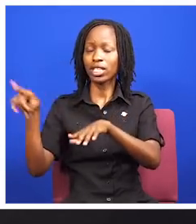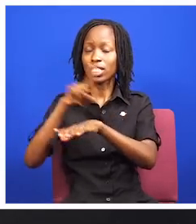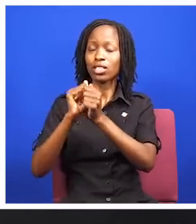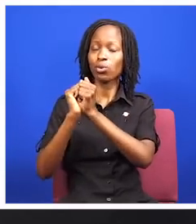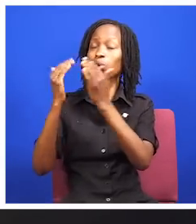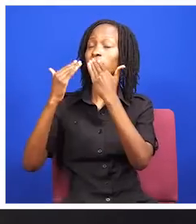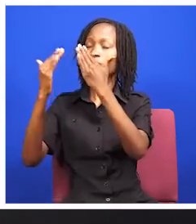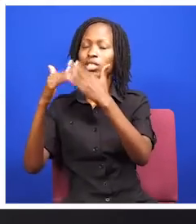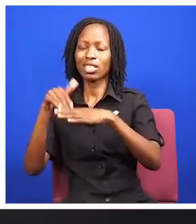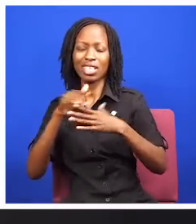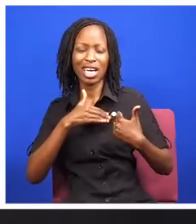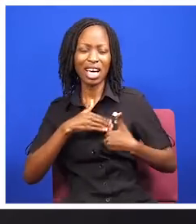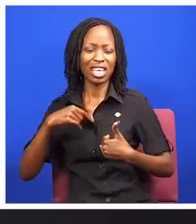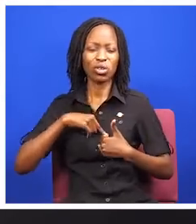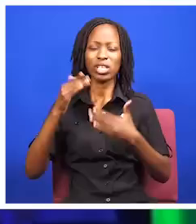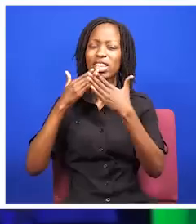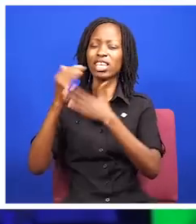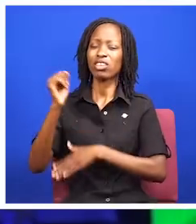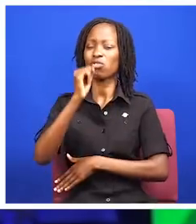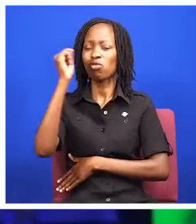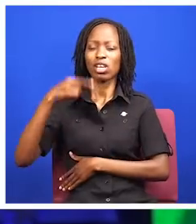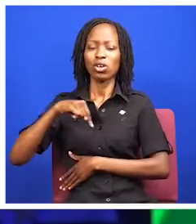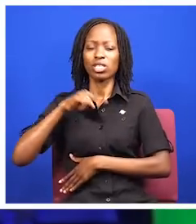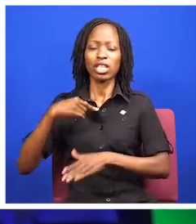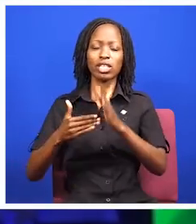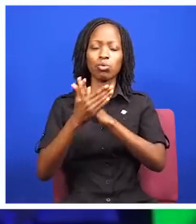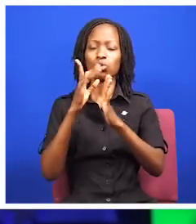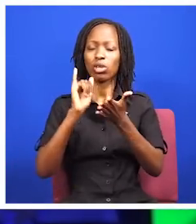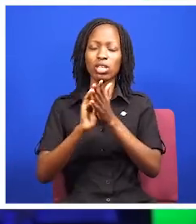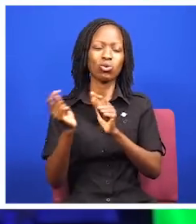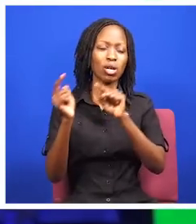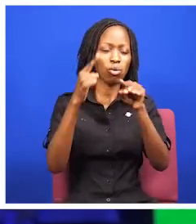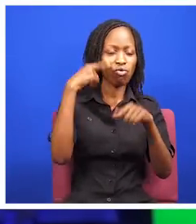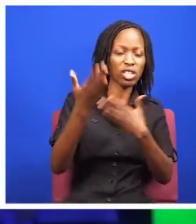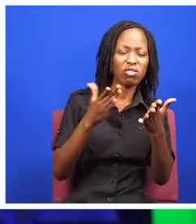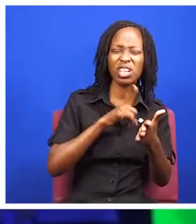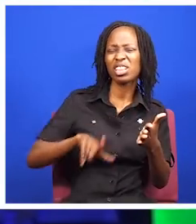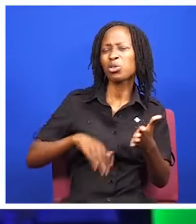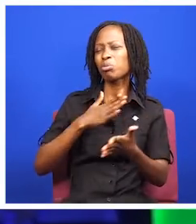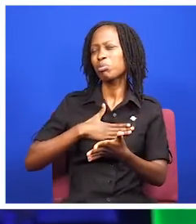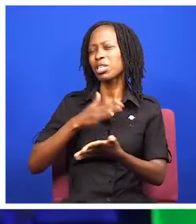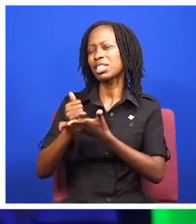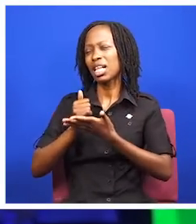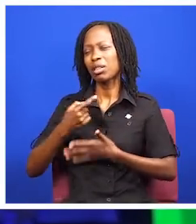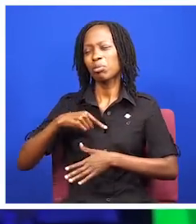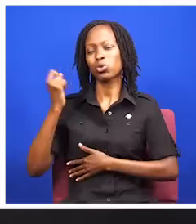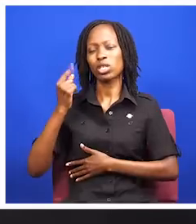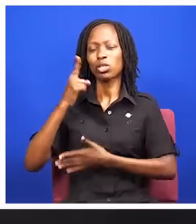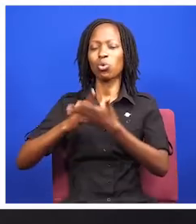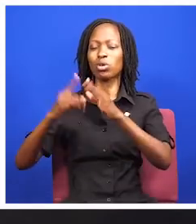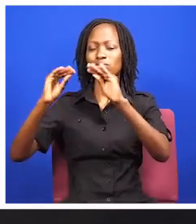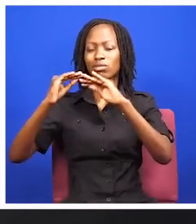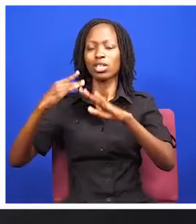with thanksgiving in our hearts, thanking you for waking us up this morning in order to attend the service. God, please help us understand whatever the teacher is